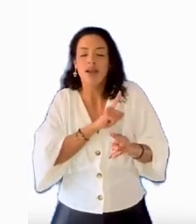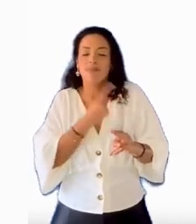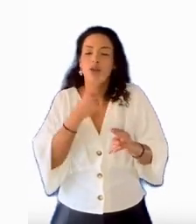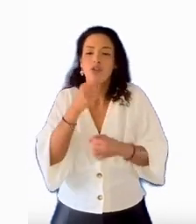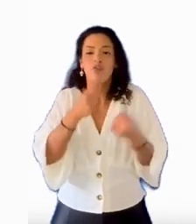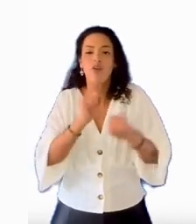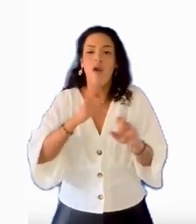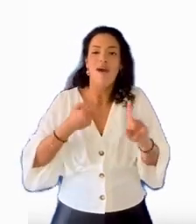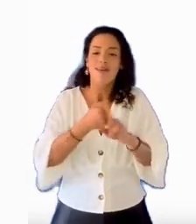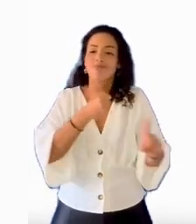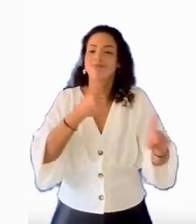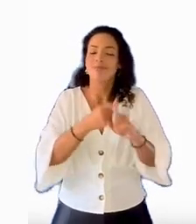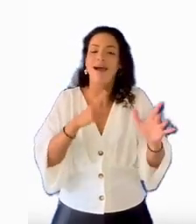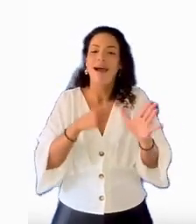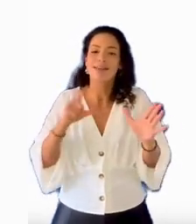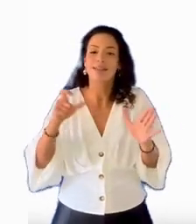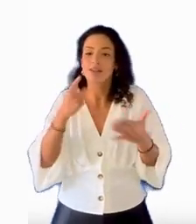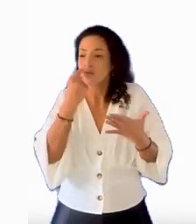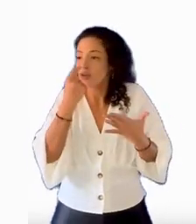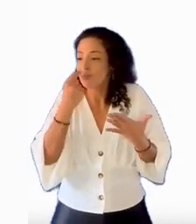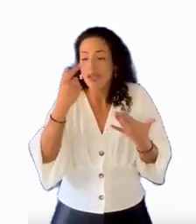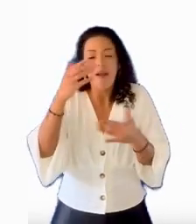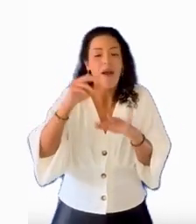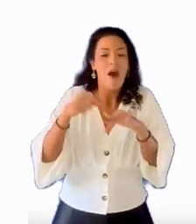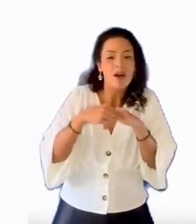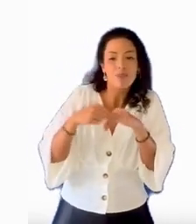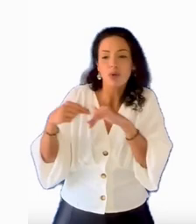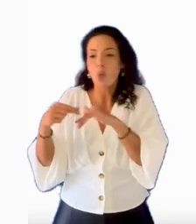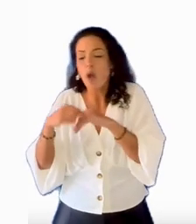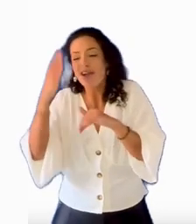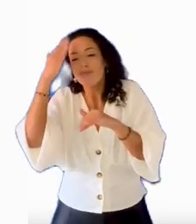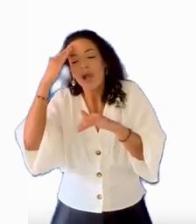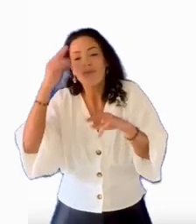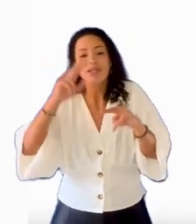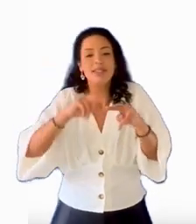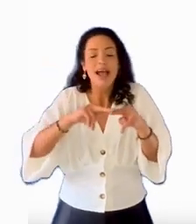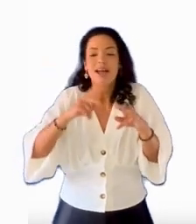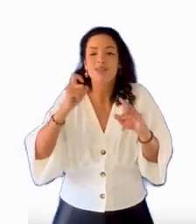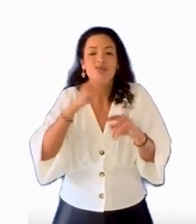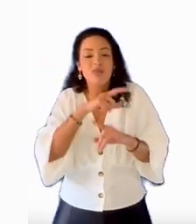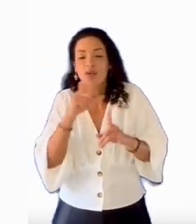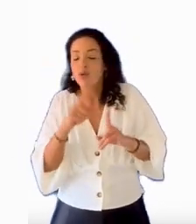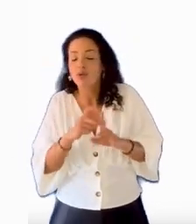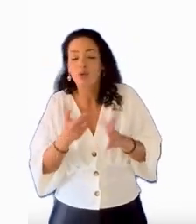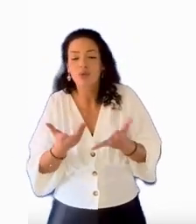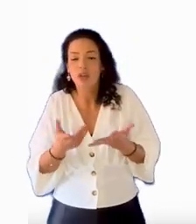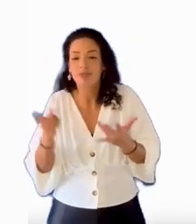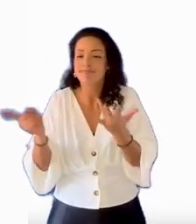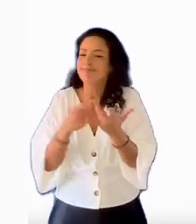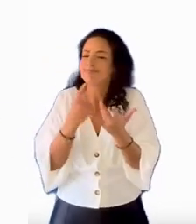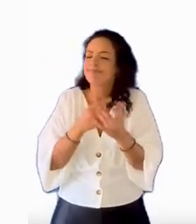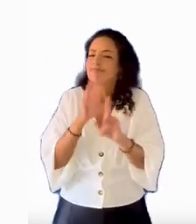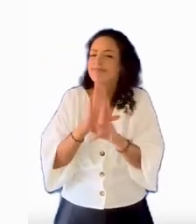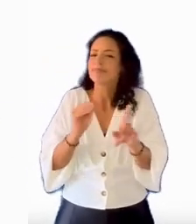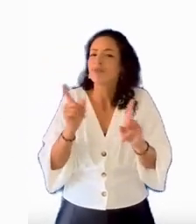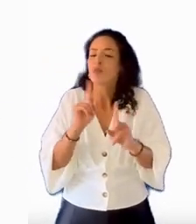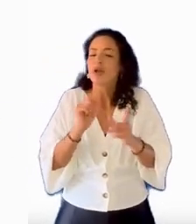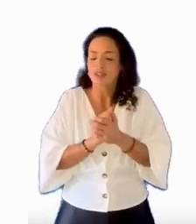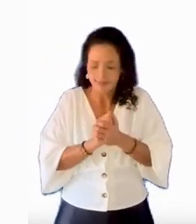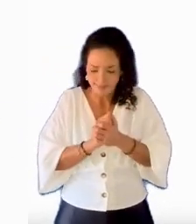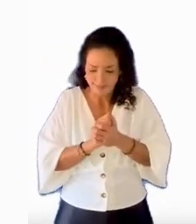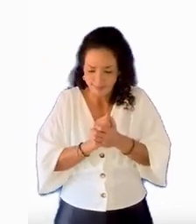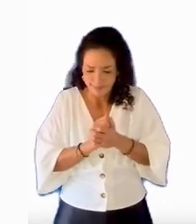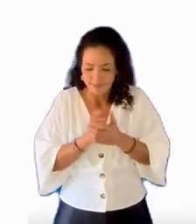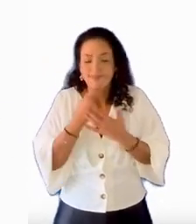daughter, husband or wife, mother or father. Another example of a therapeutic resource comes from a rape crisis centre